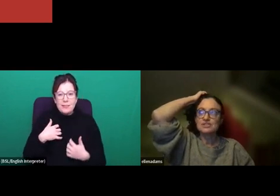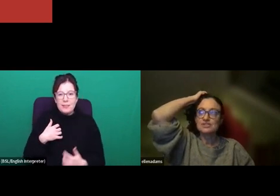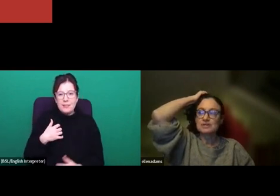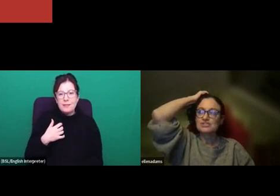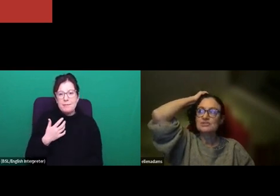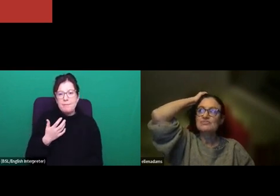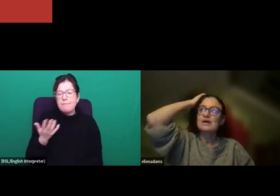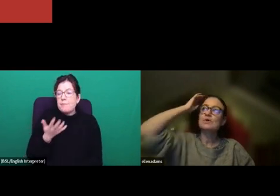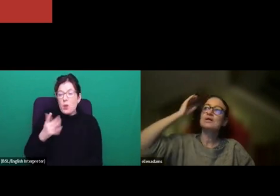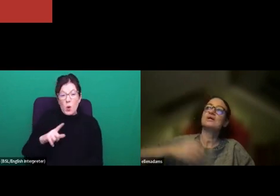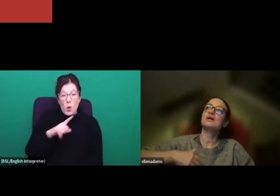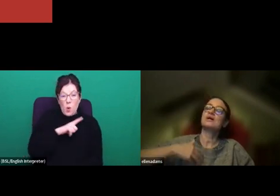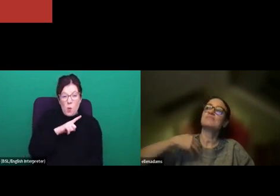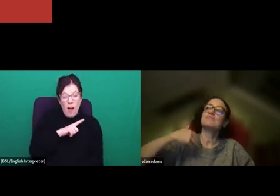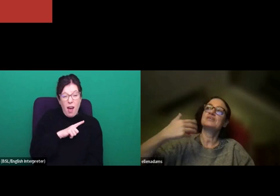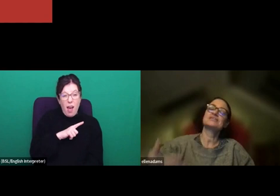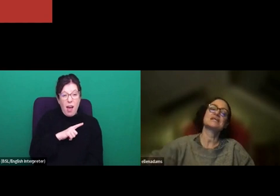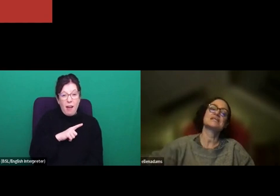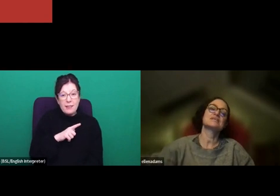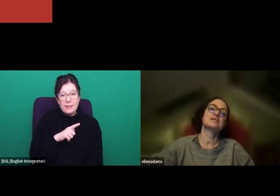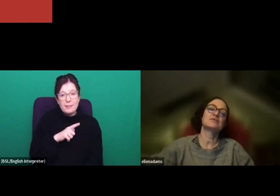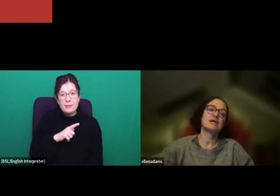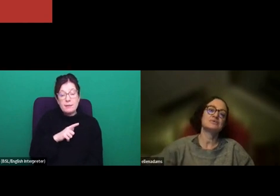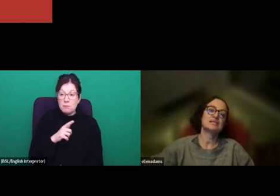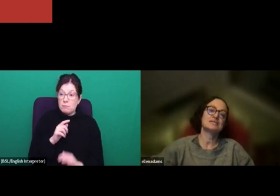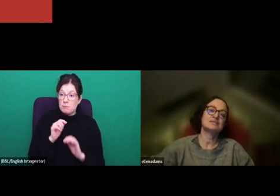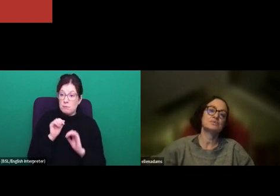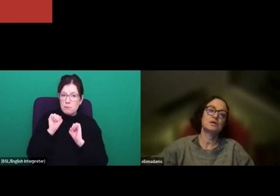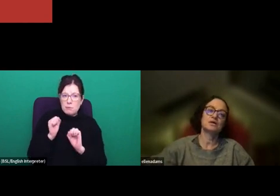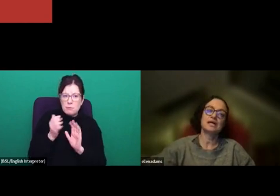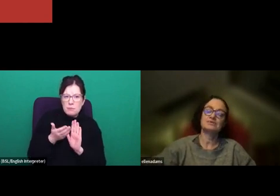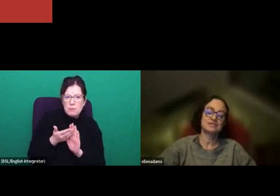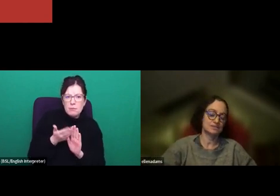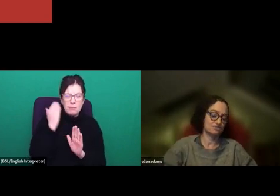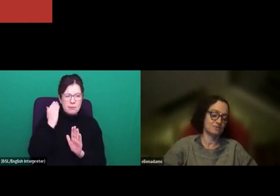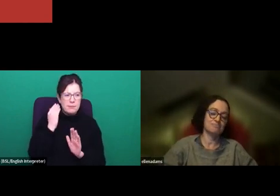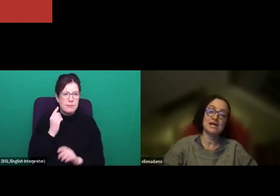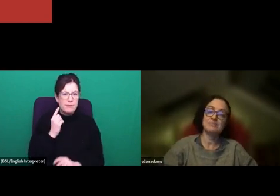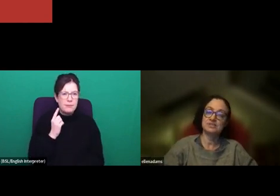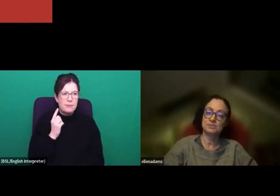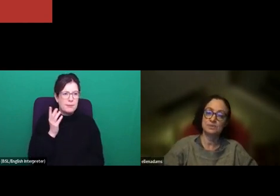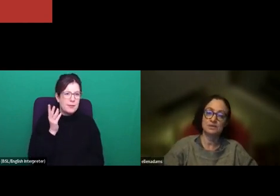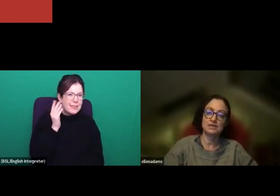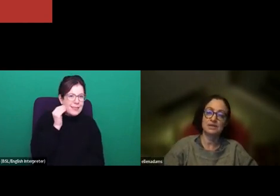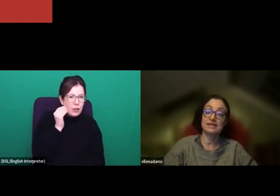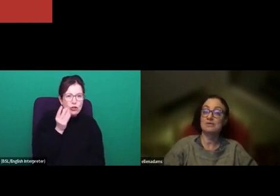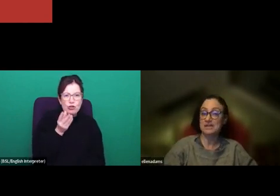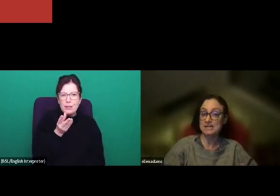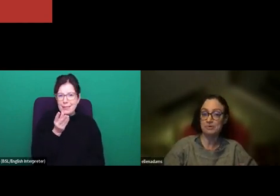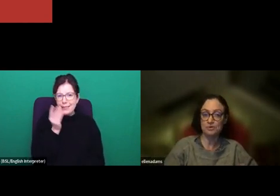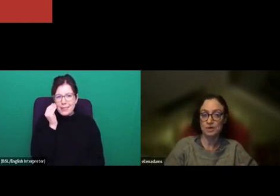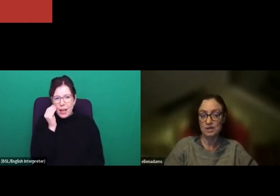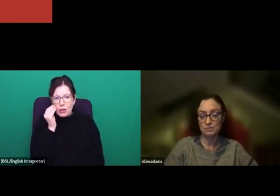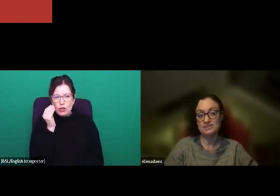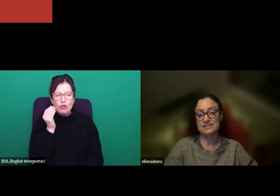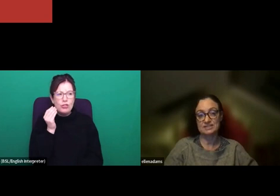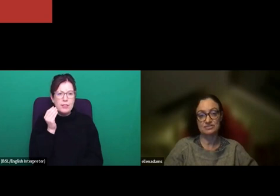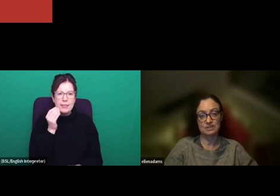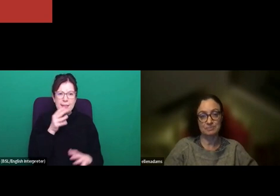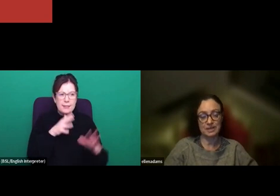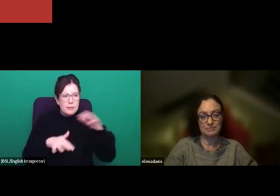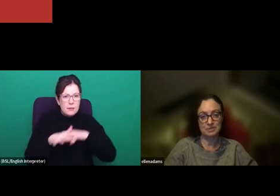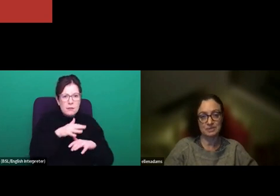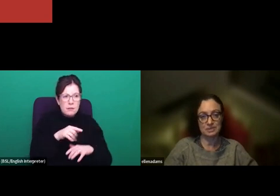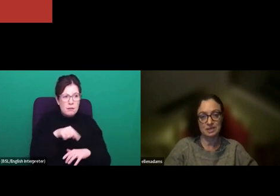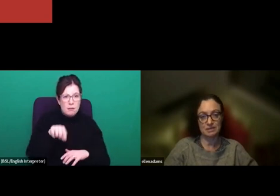stigma, much of our understanding of how senses work, how sensory impairments work, and how people with